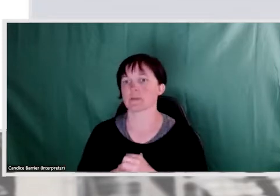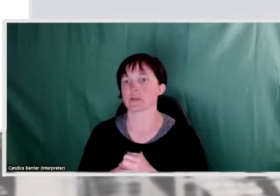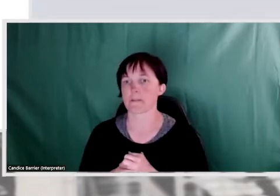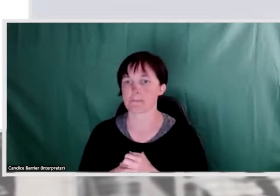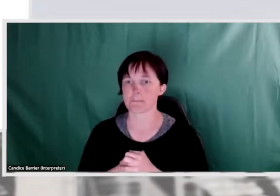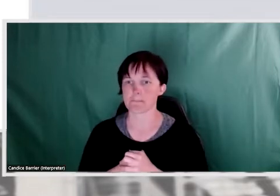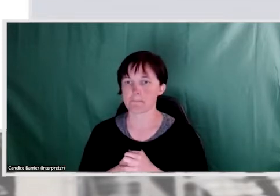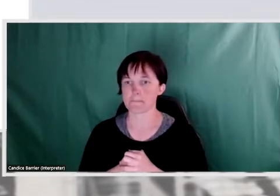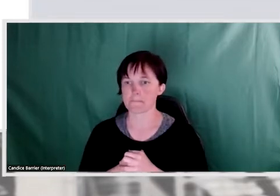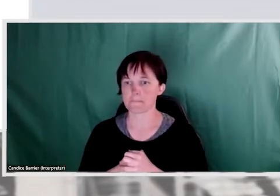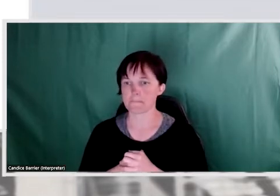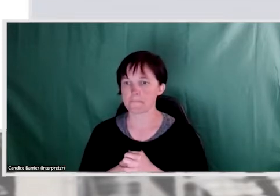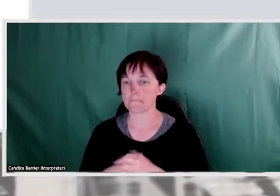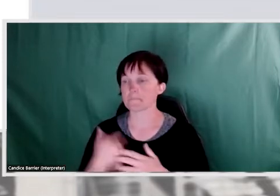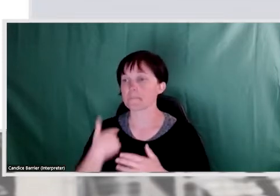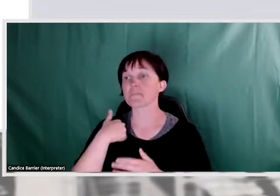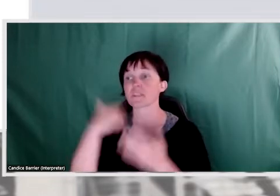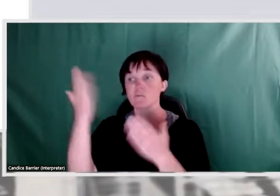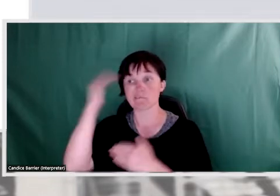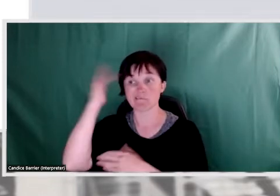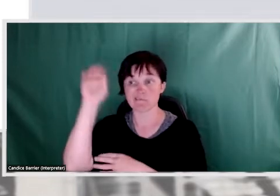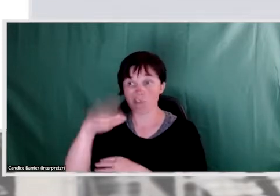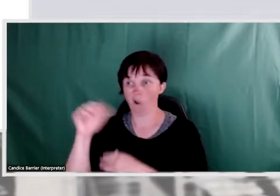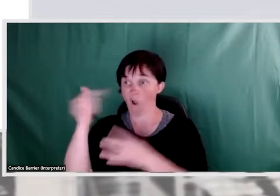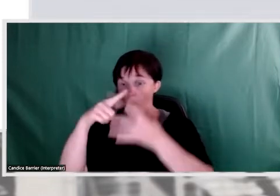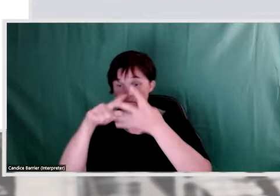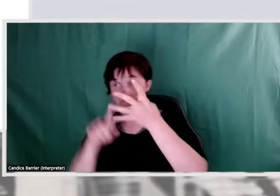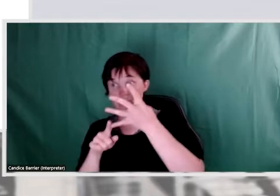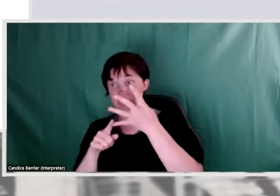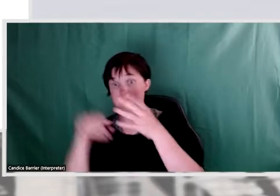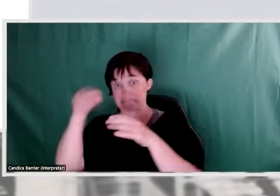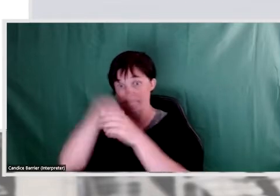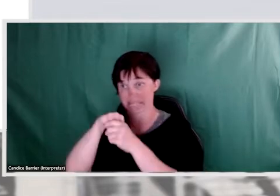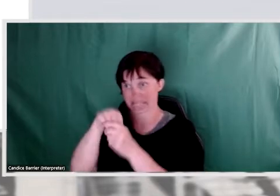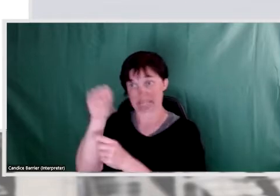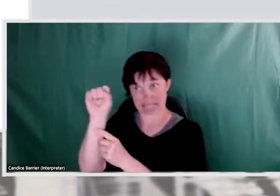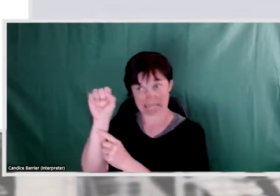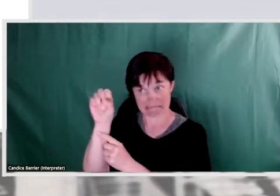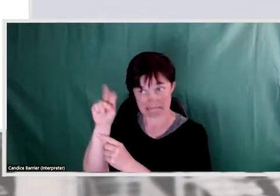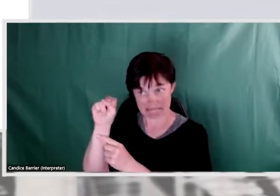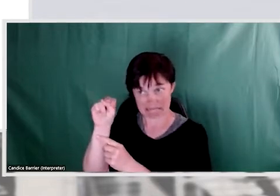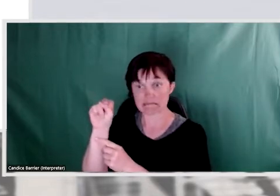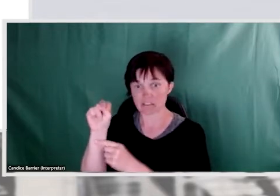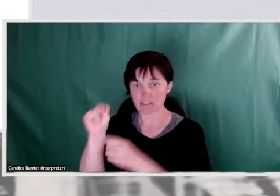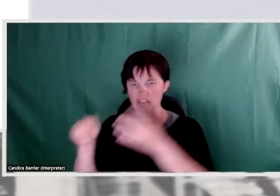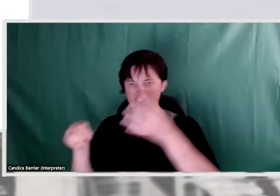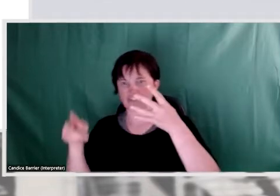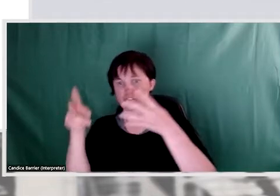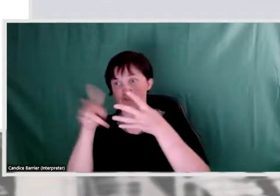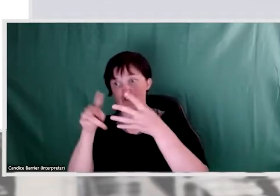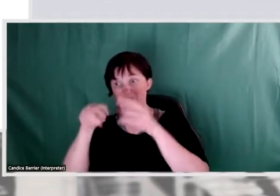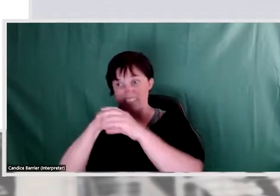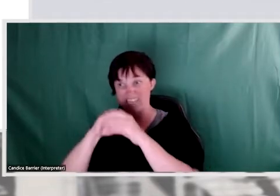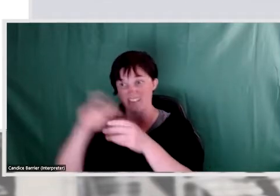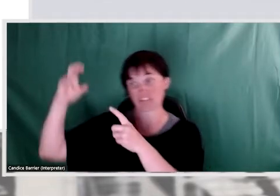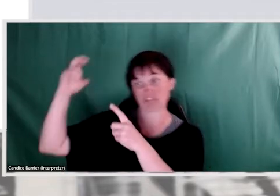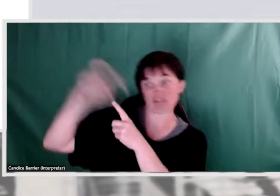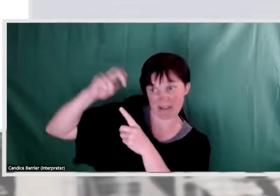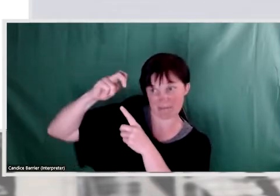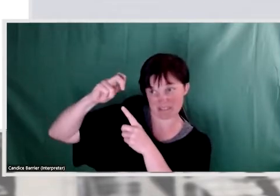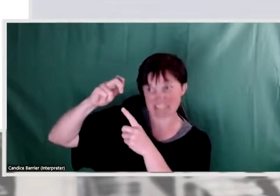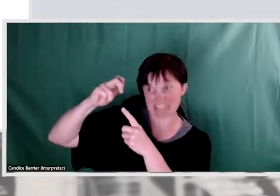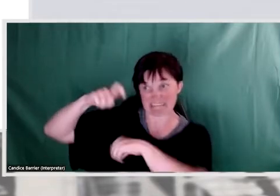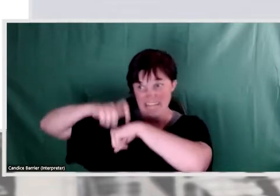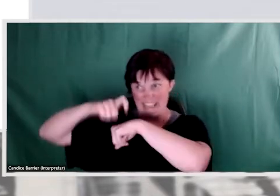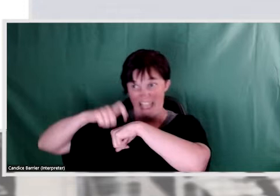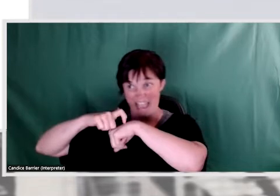I will note that also all four of these sports are currently in season, two of them in their championship phase. So if you're a fan of any of